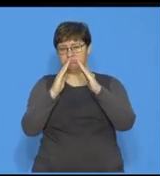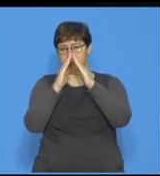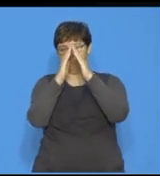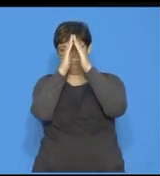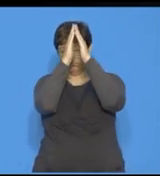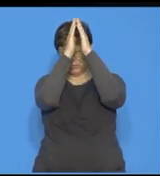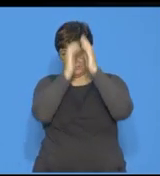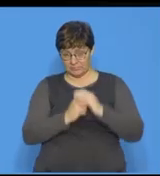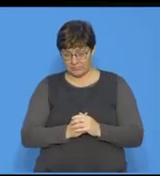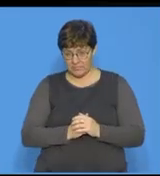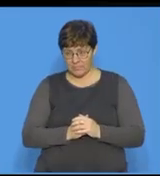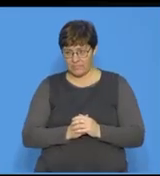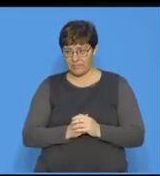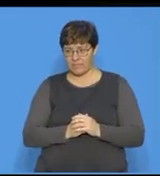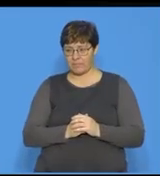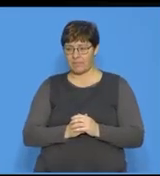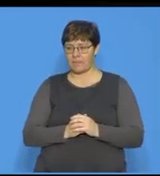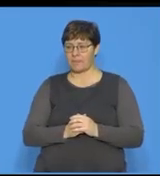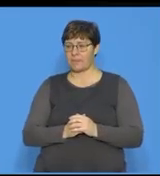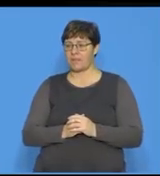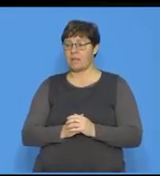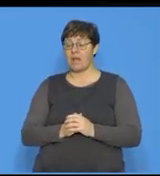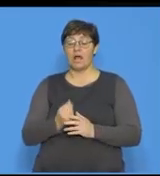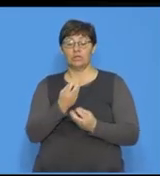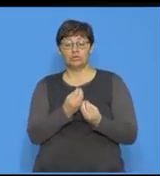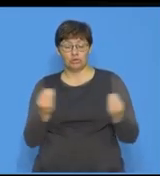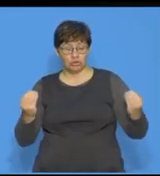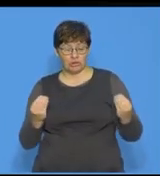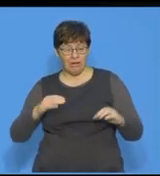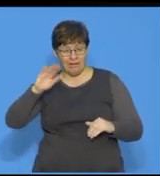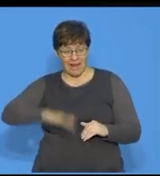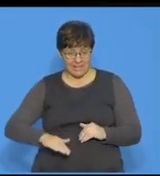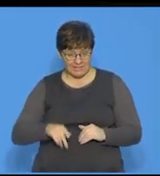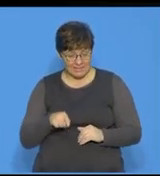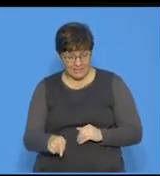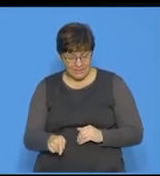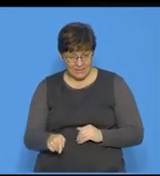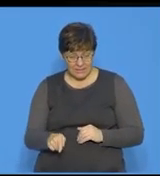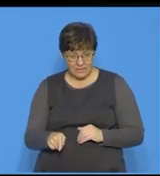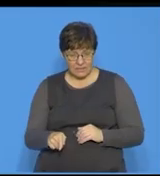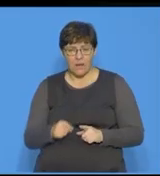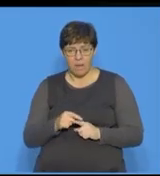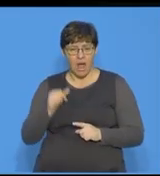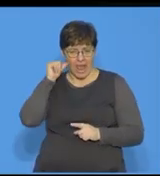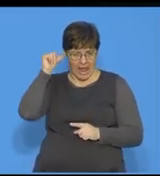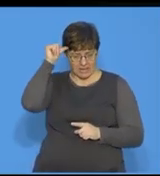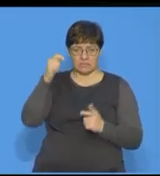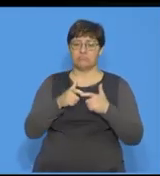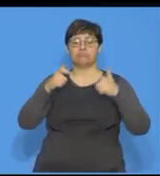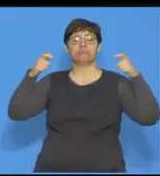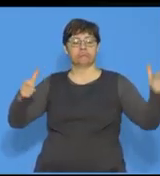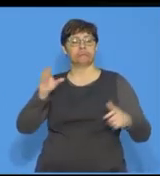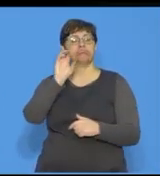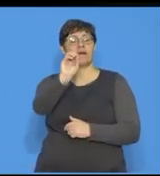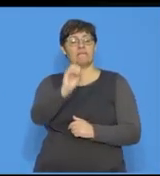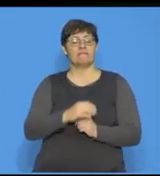see that there are less young children than what there are adults, we